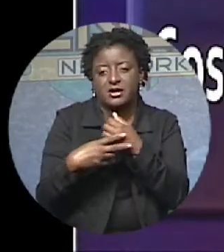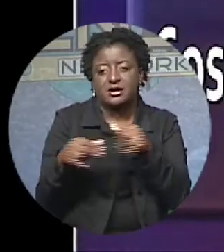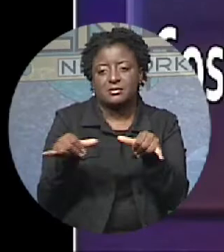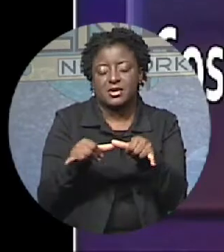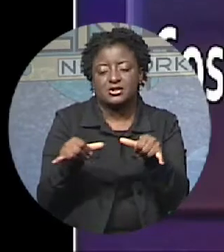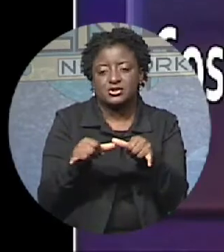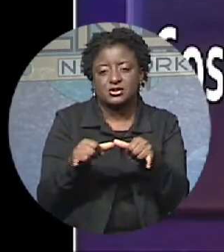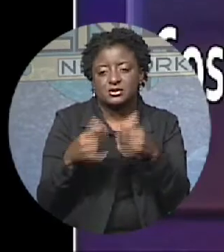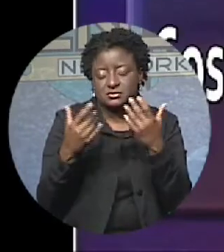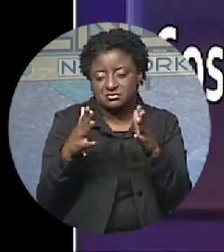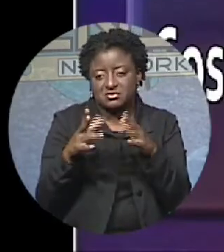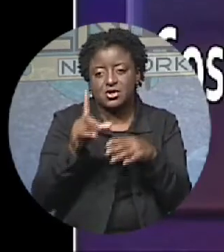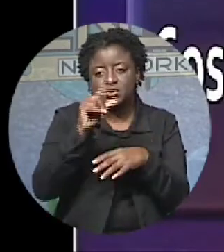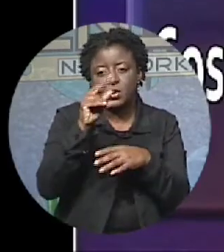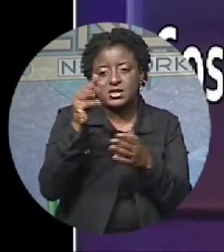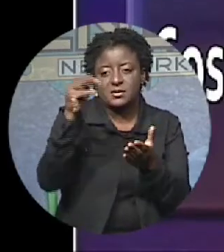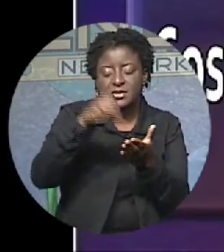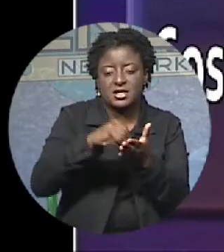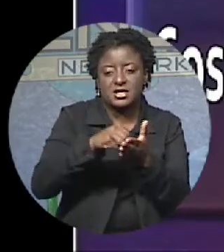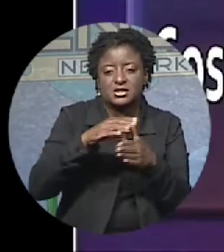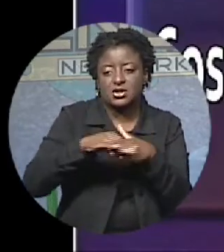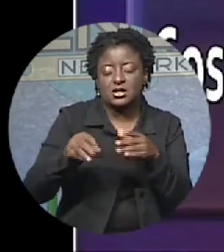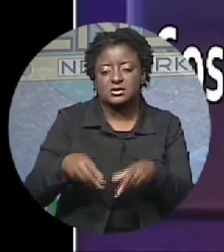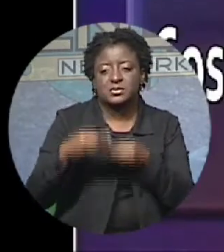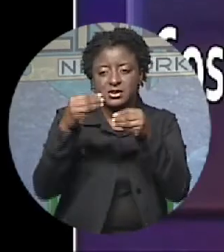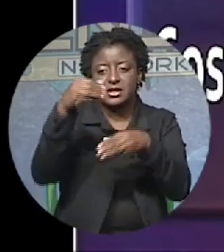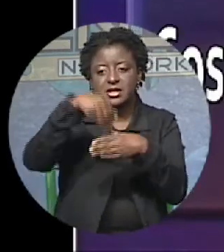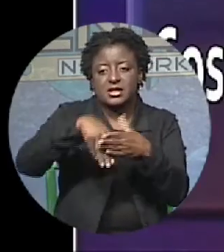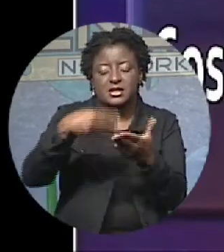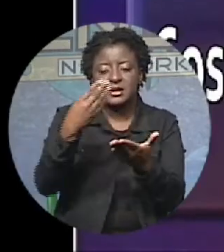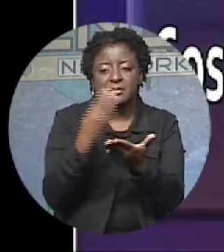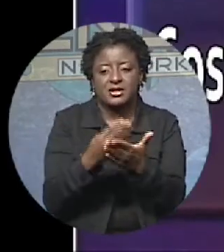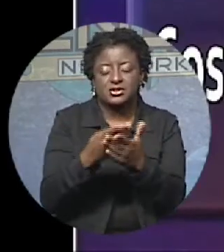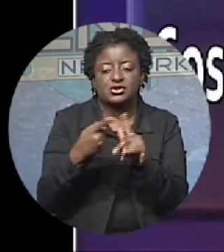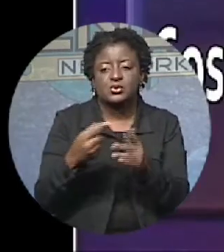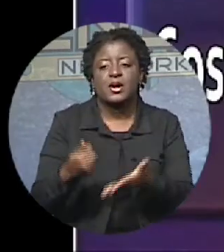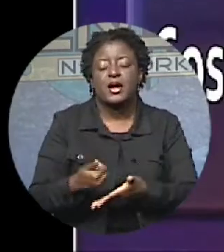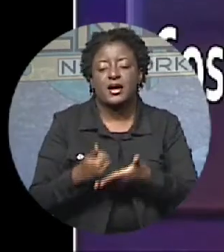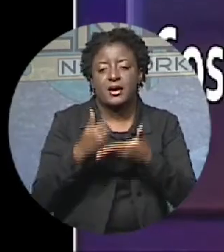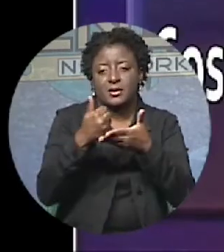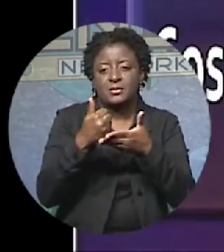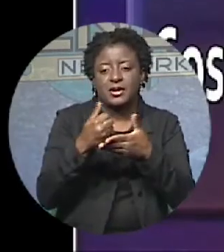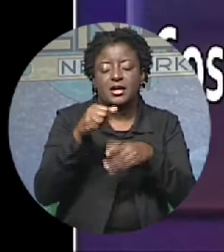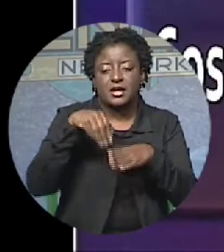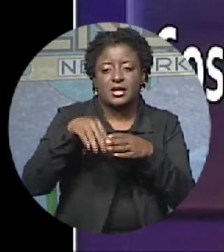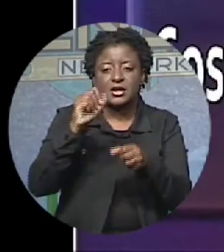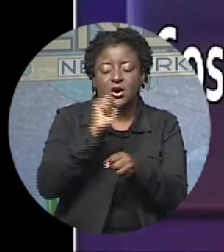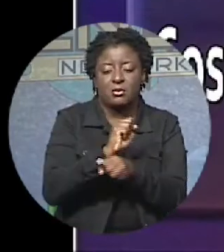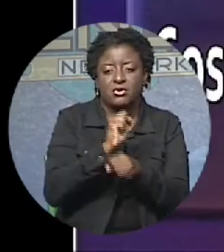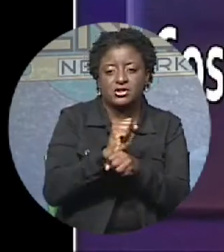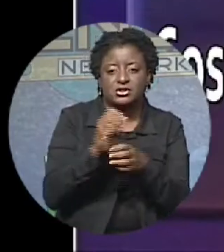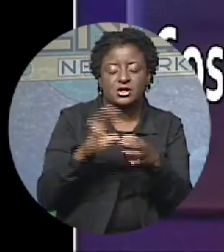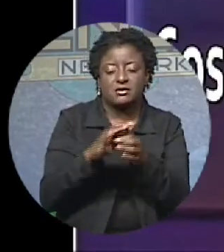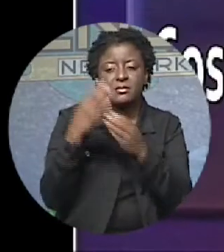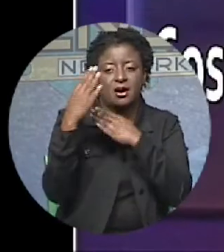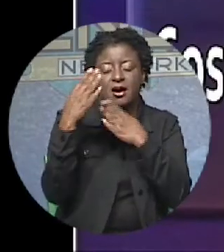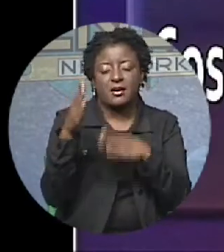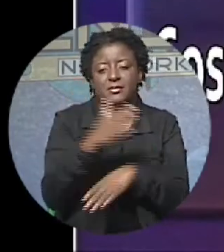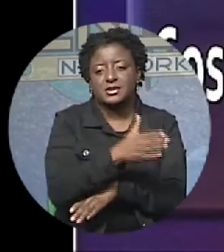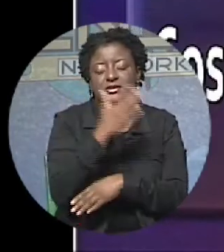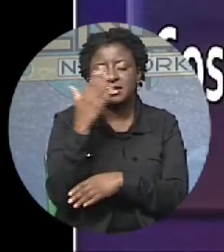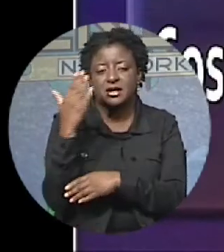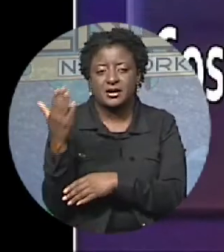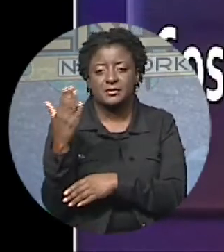has been allocated in the new budget to help support Bahamas Air's operations. Minister responsible for the airline, Philip Davis, in his budget